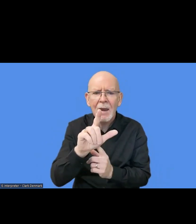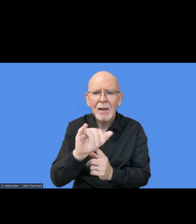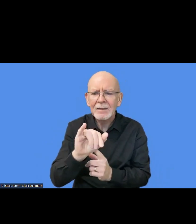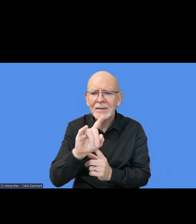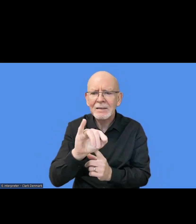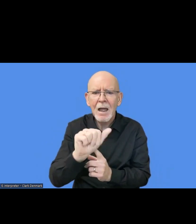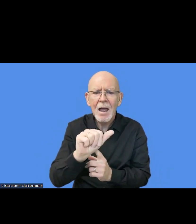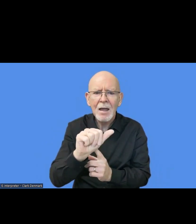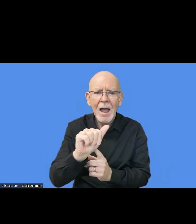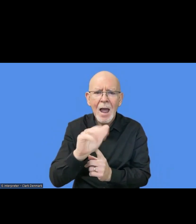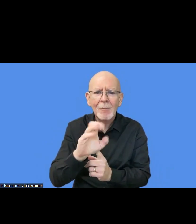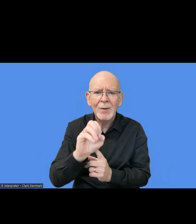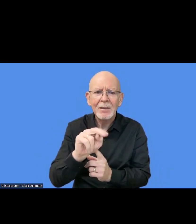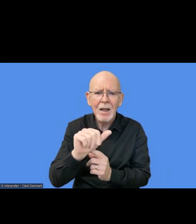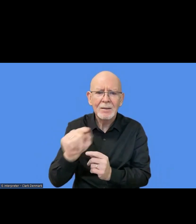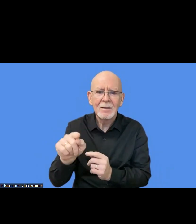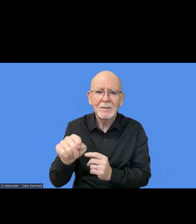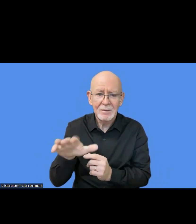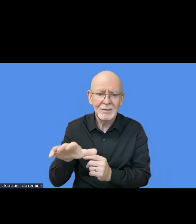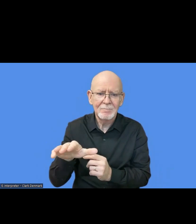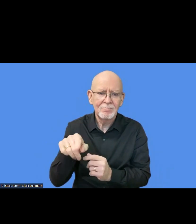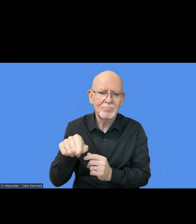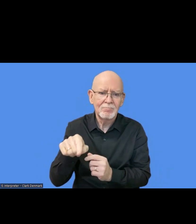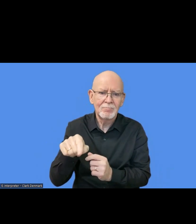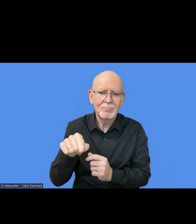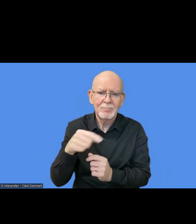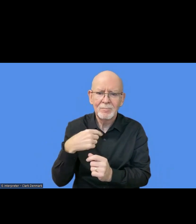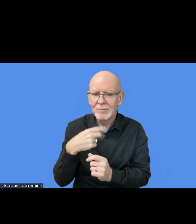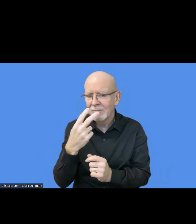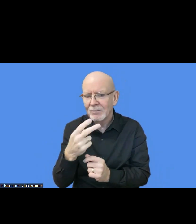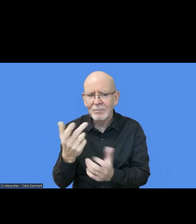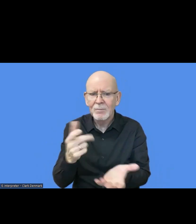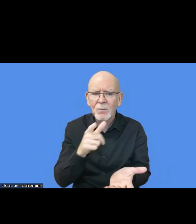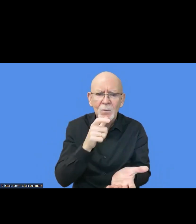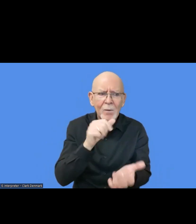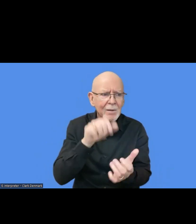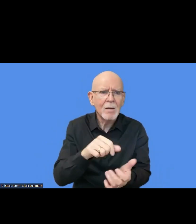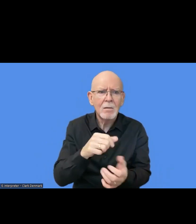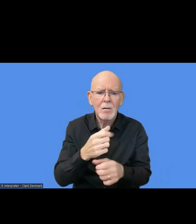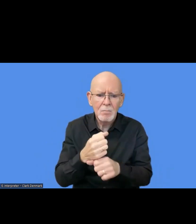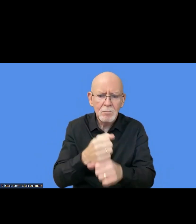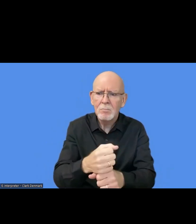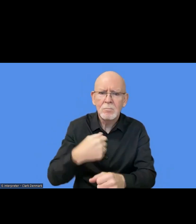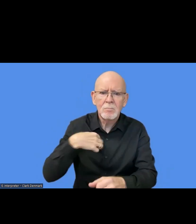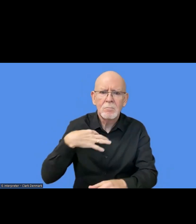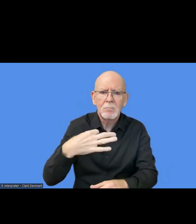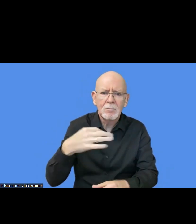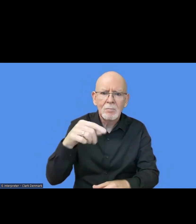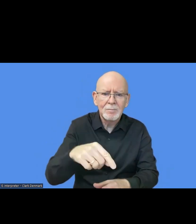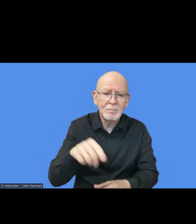of disability inclusive employment. So could a non-business entity nominate a